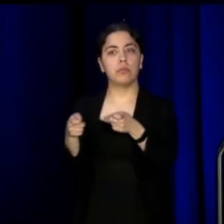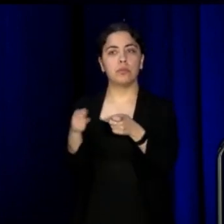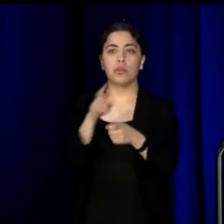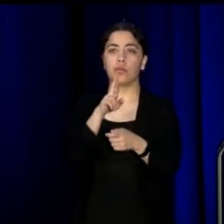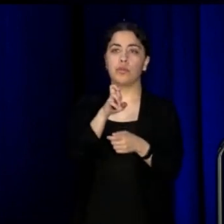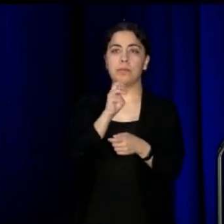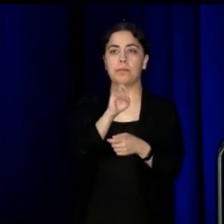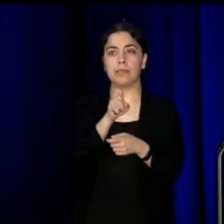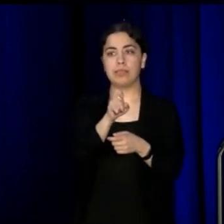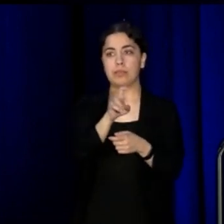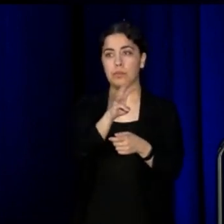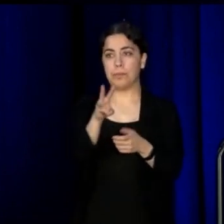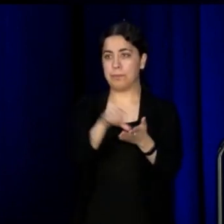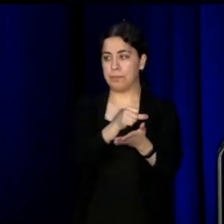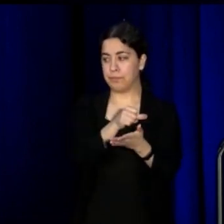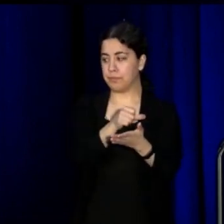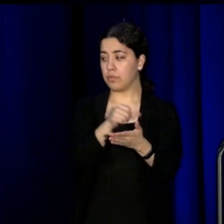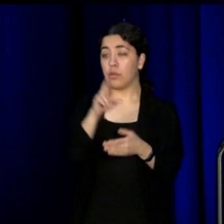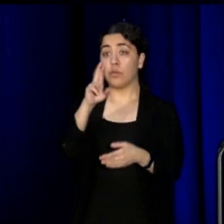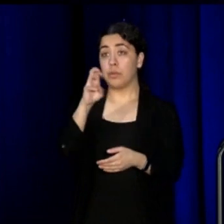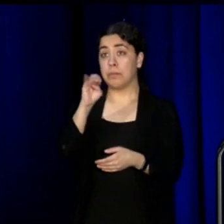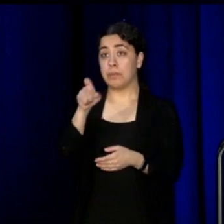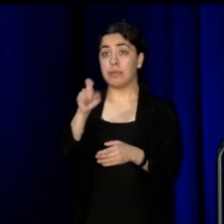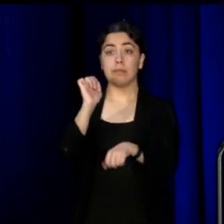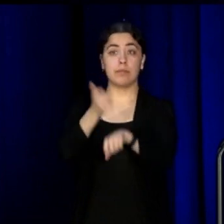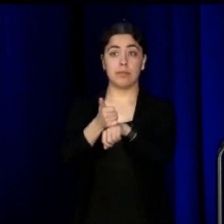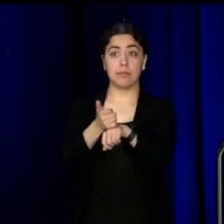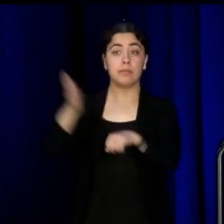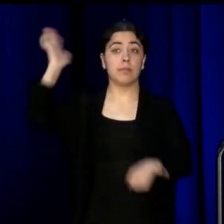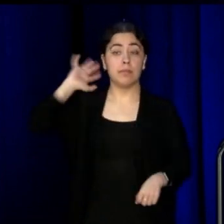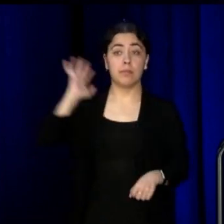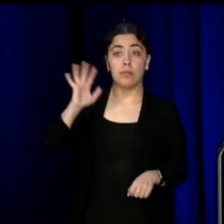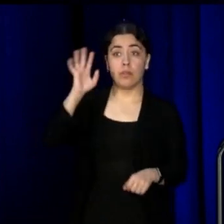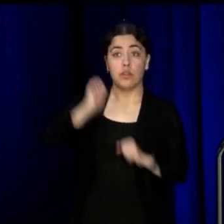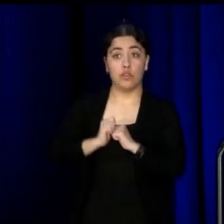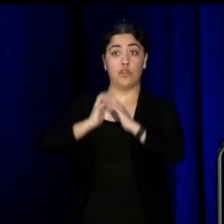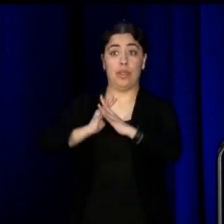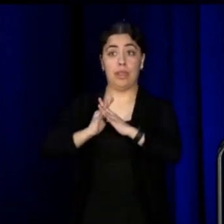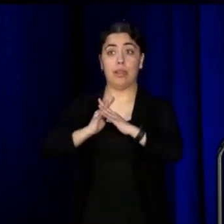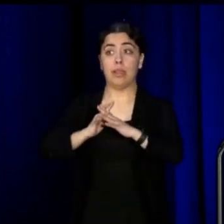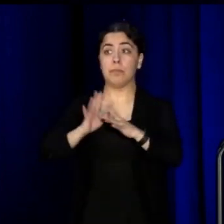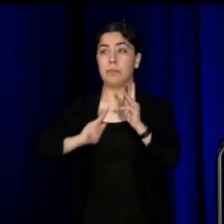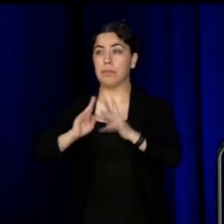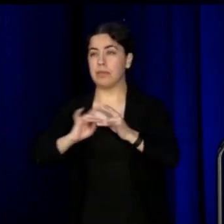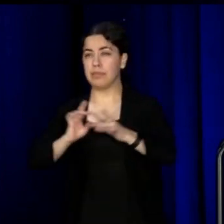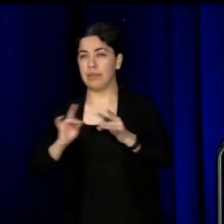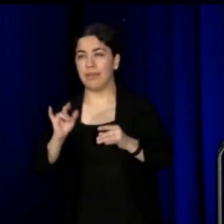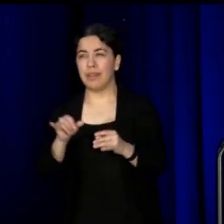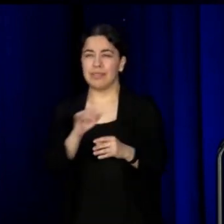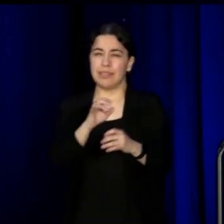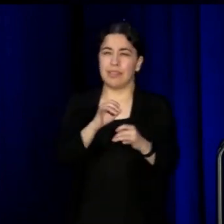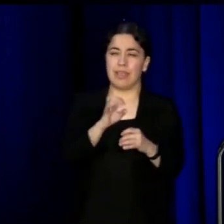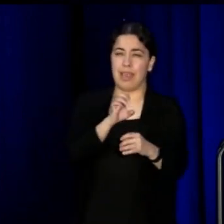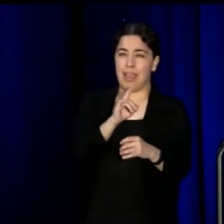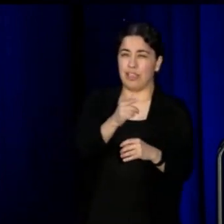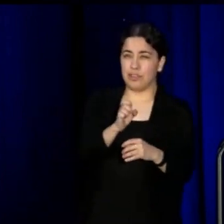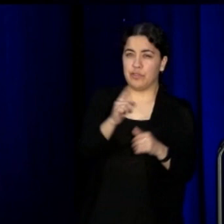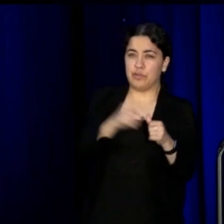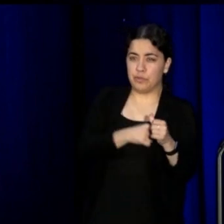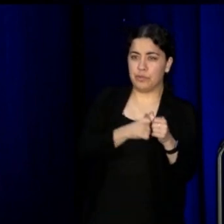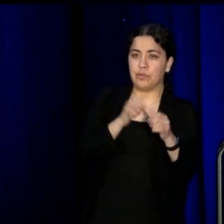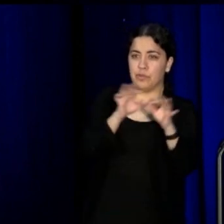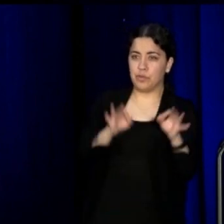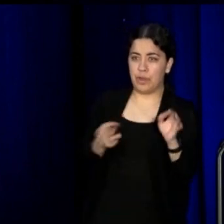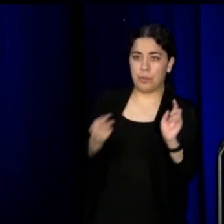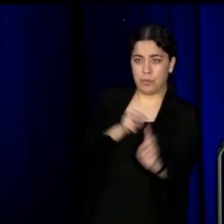page. Remix was created as they say that it's an edge-first framework,